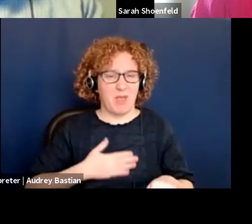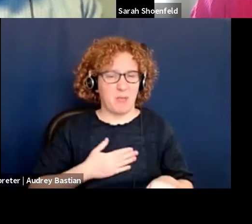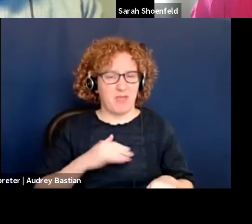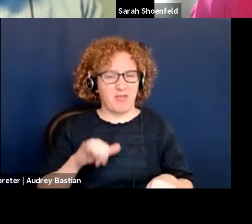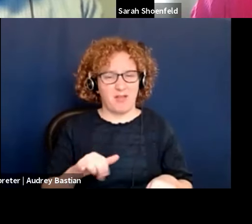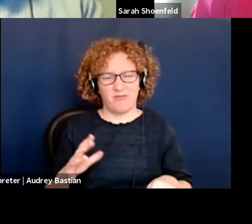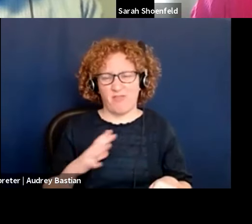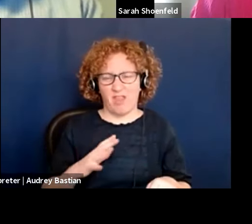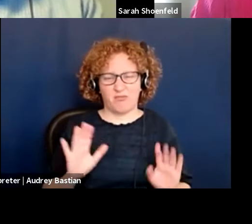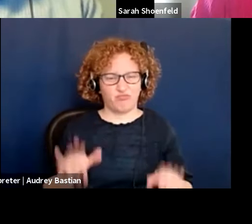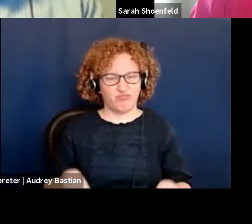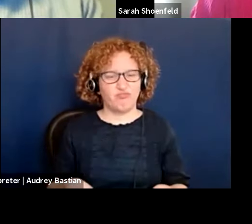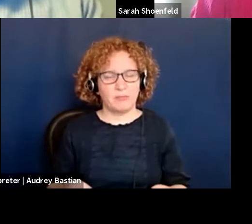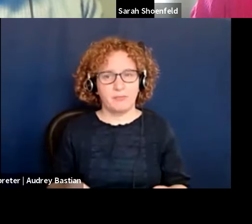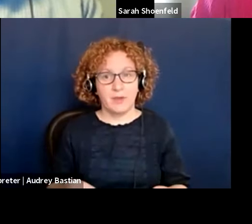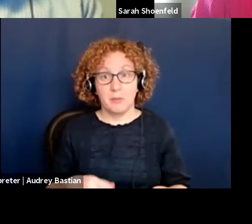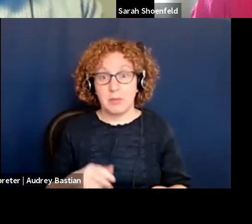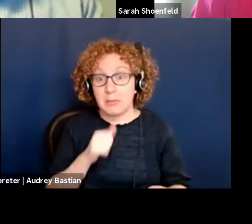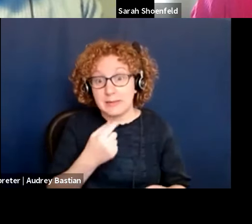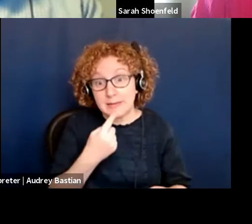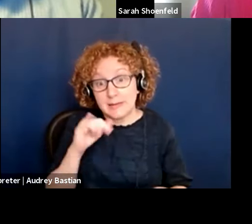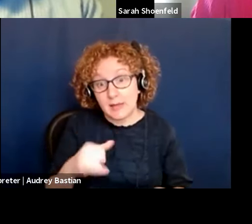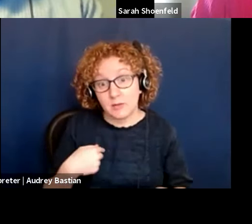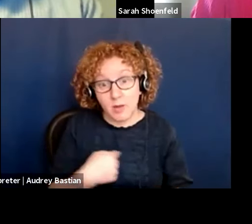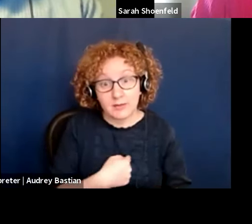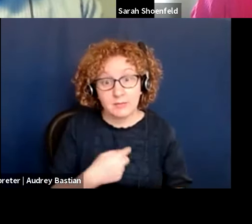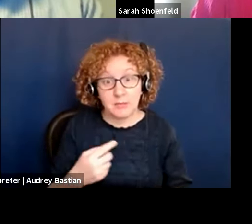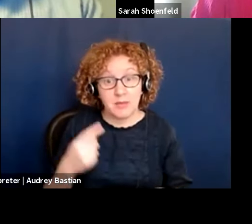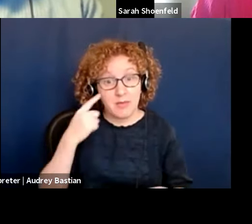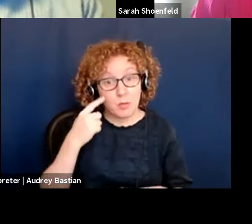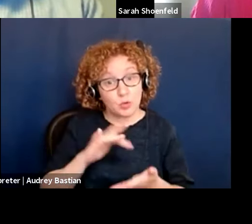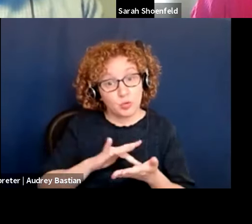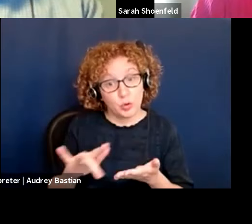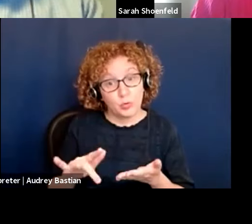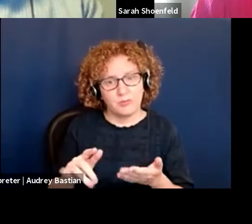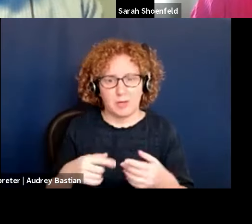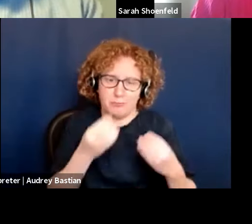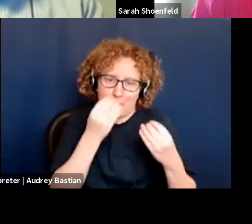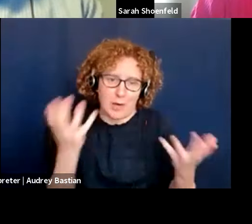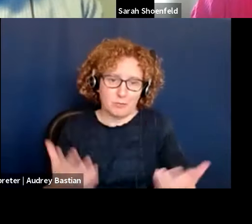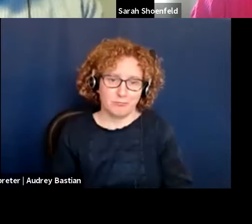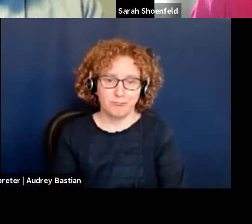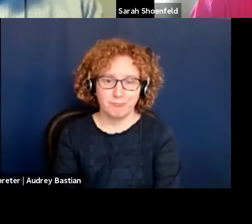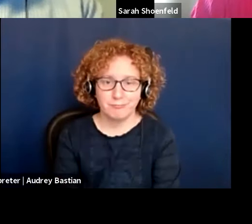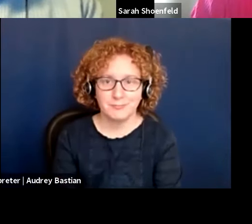fine with us. They might not have said that to us. They might have thought that was rude or something, but we wouldn't care.